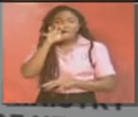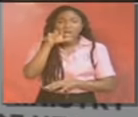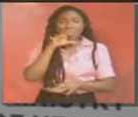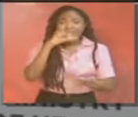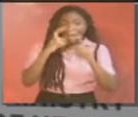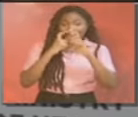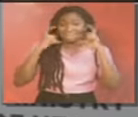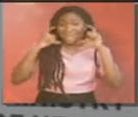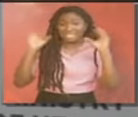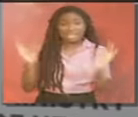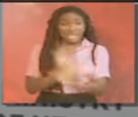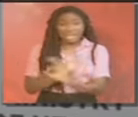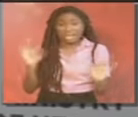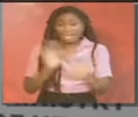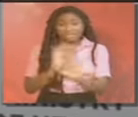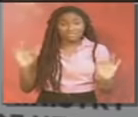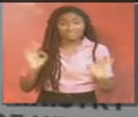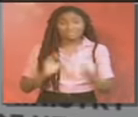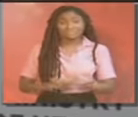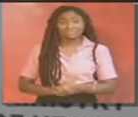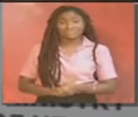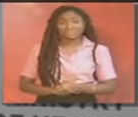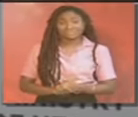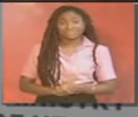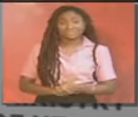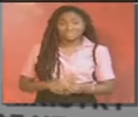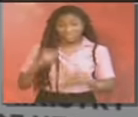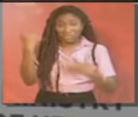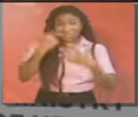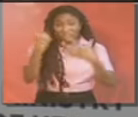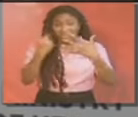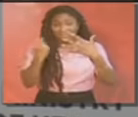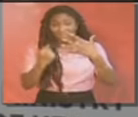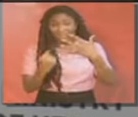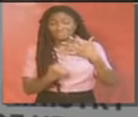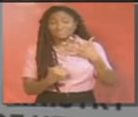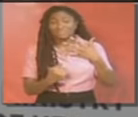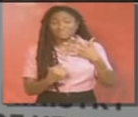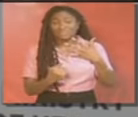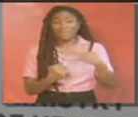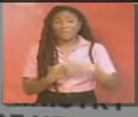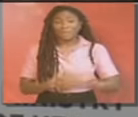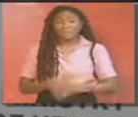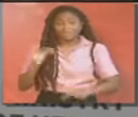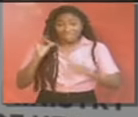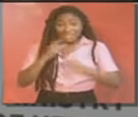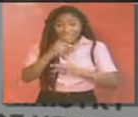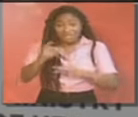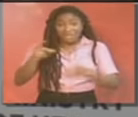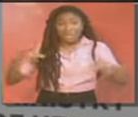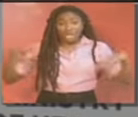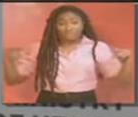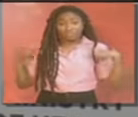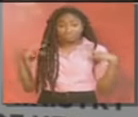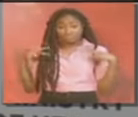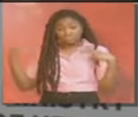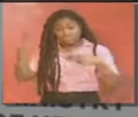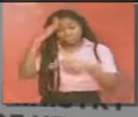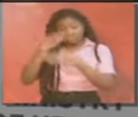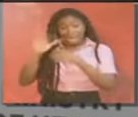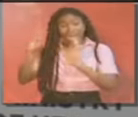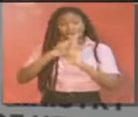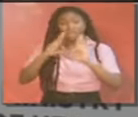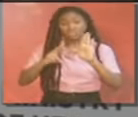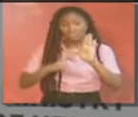work or in other places where we're gathered, all of these things, as we relax on these measures, we give